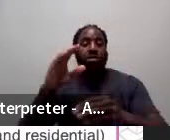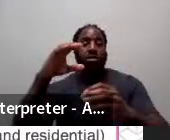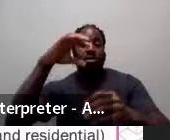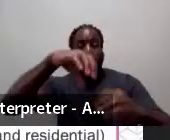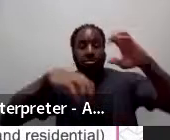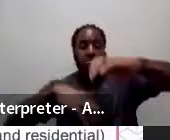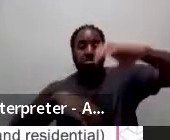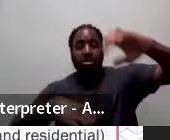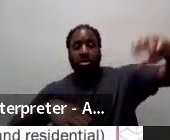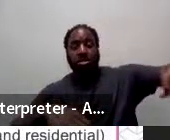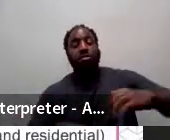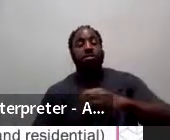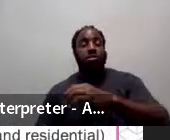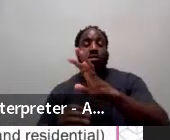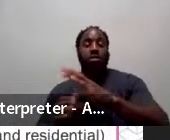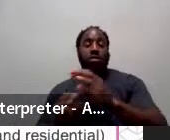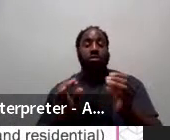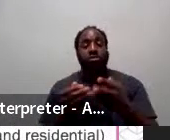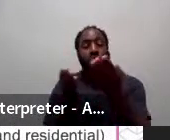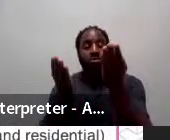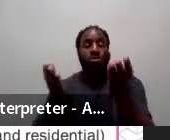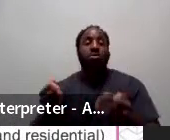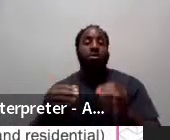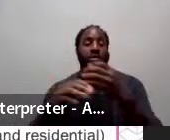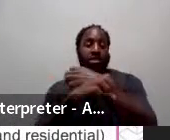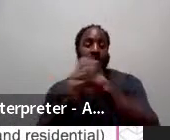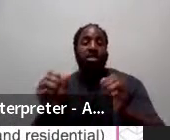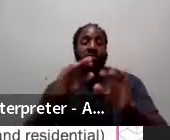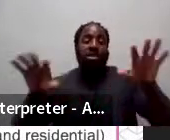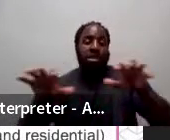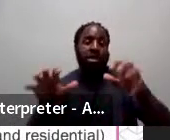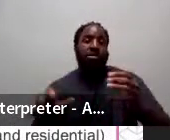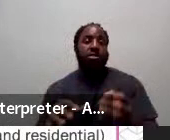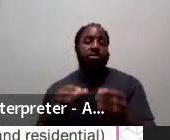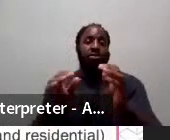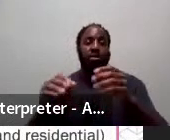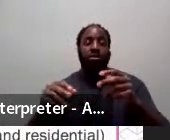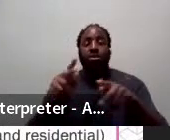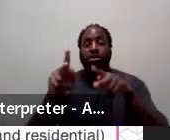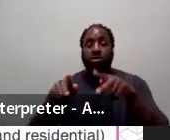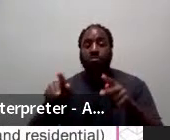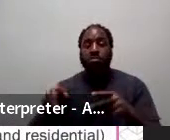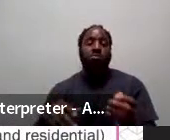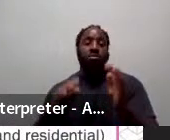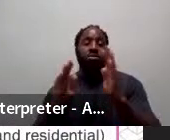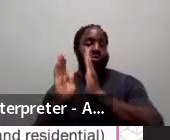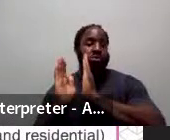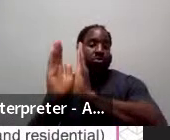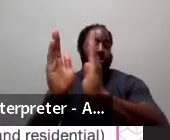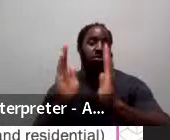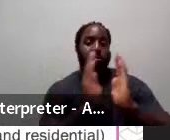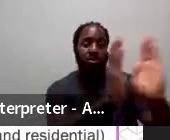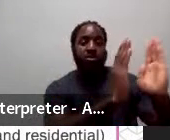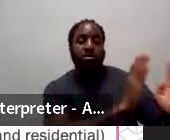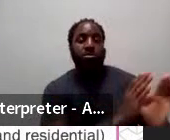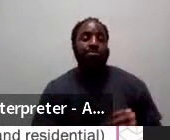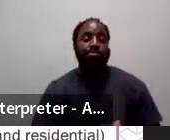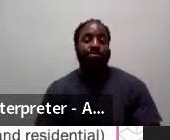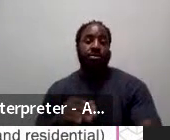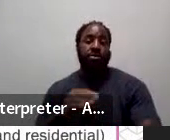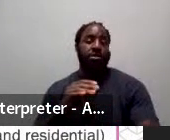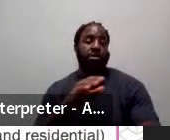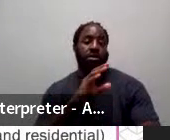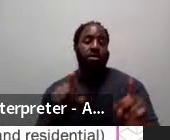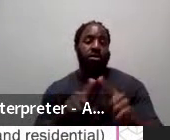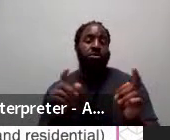to promote welcoming and safe and active pedestrian corridors. So that is Eastchester Road and Stillwell Avenue here, and